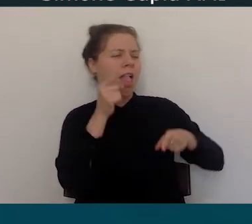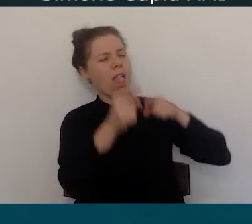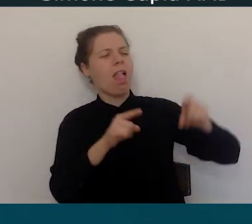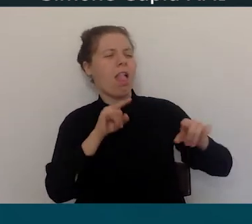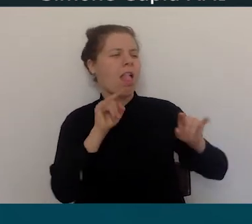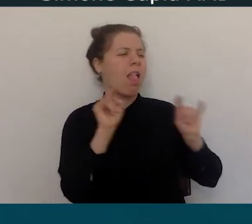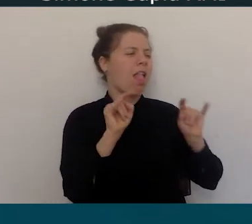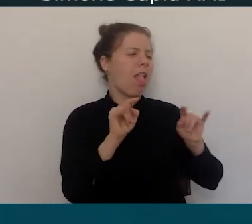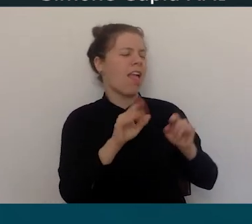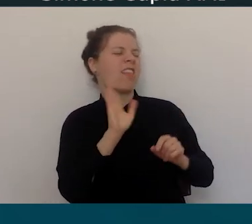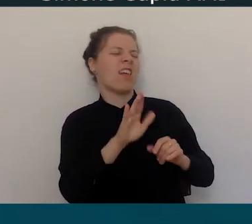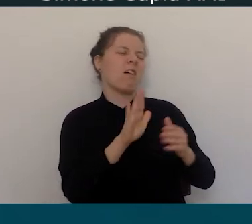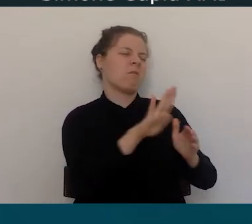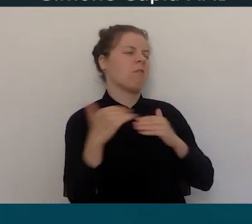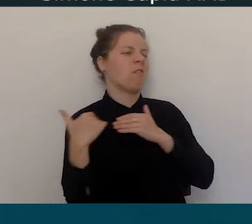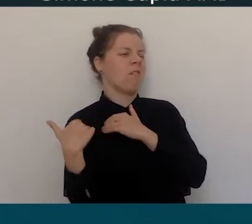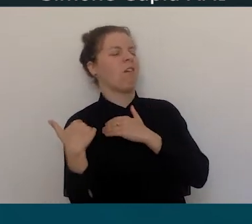being.